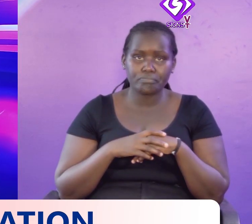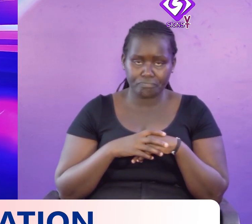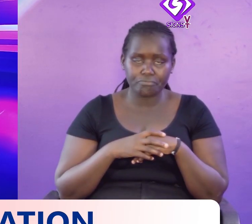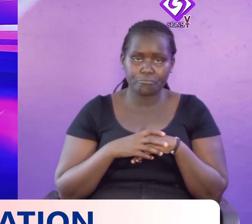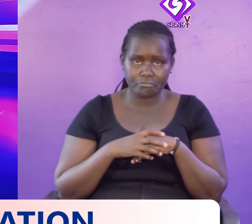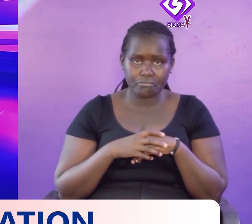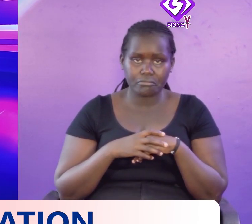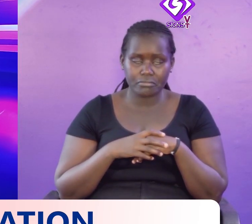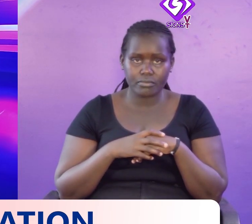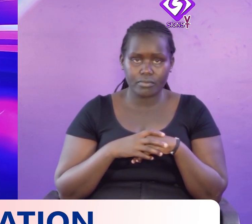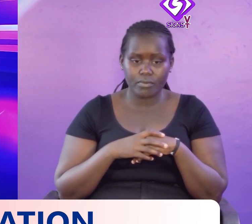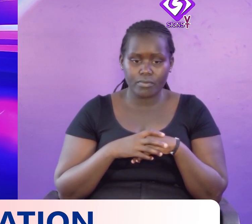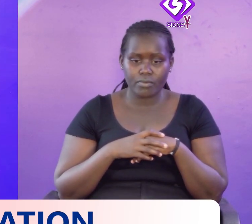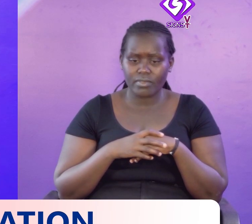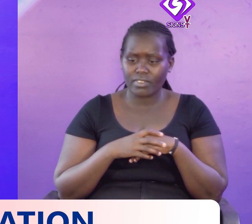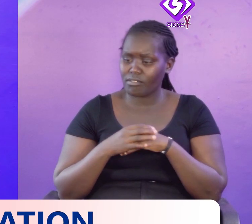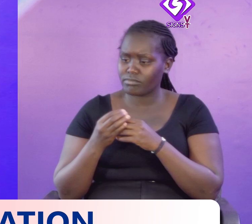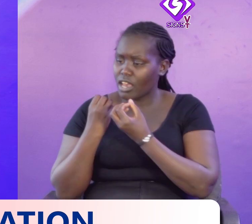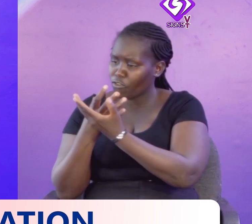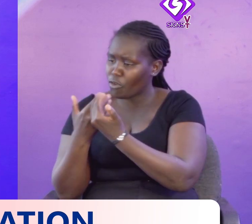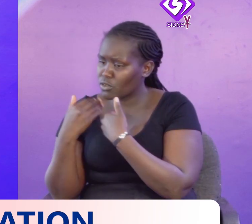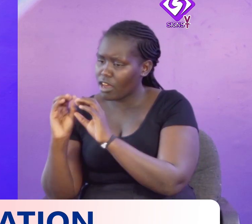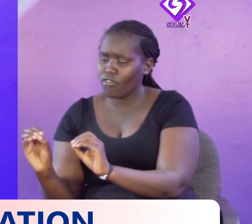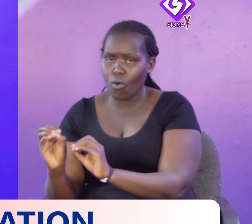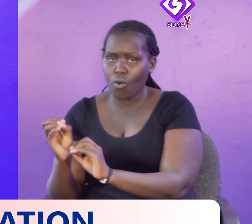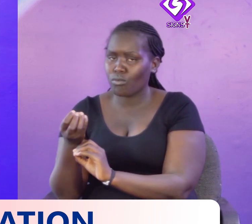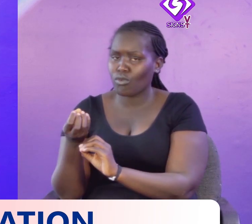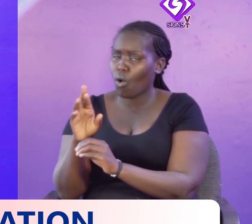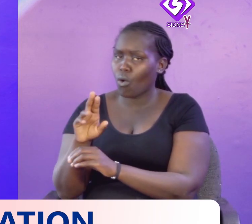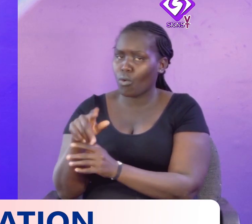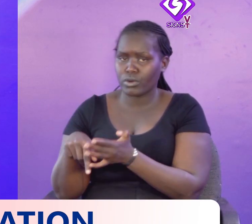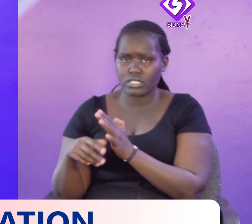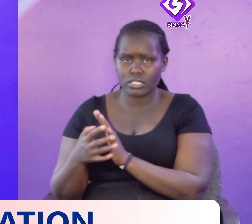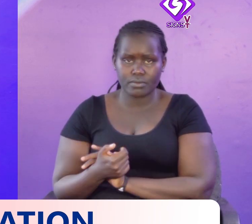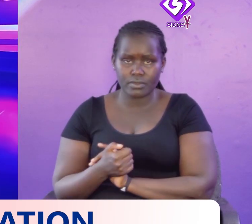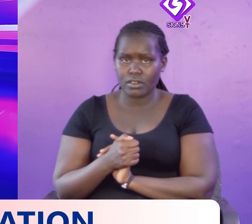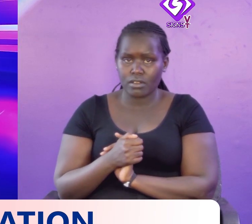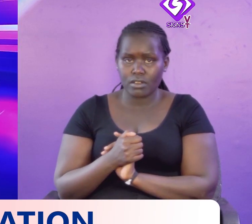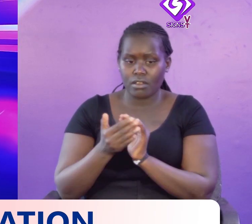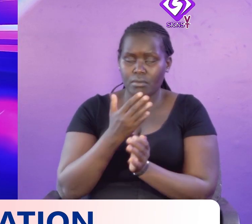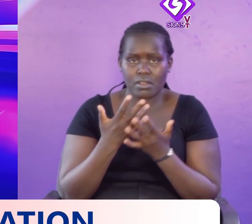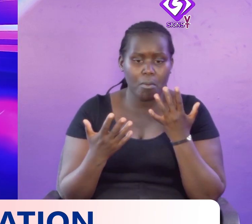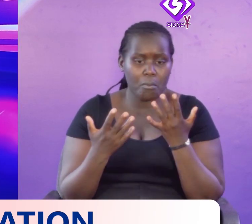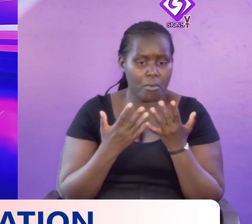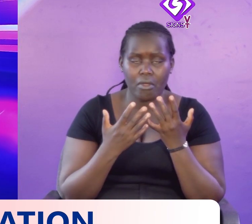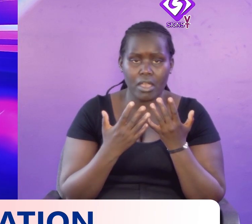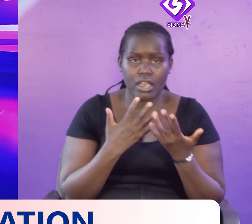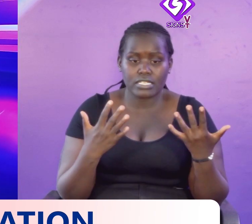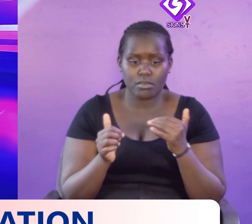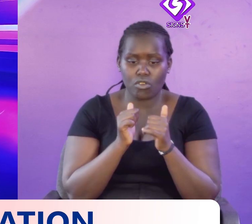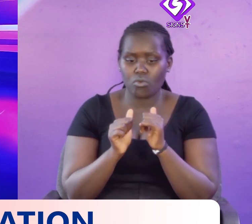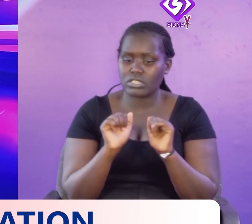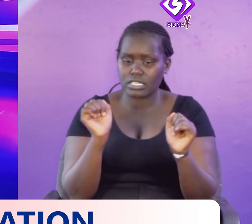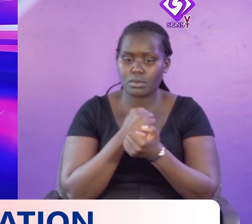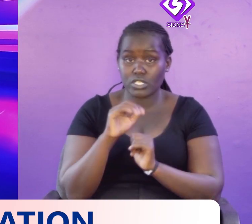Could it be lack of information? Watu hawajui? That could also be one thing that we cannot